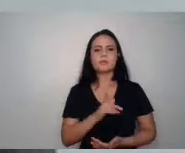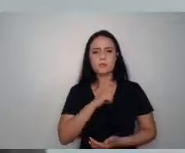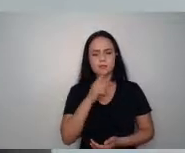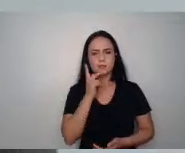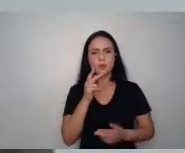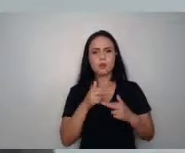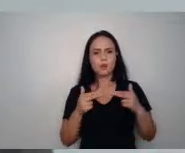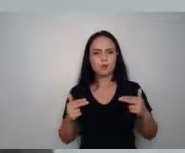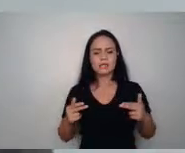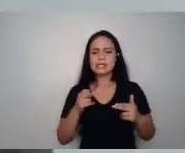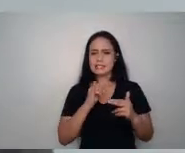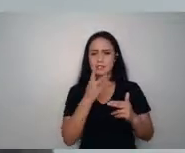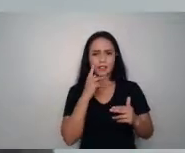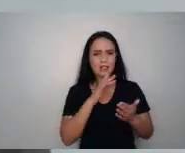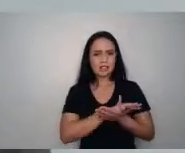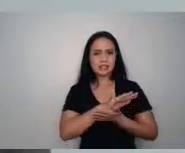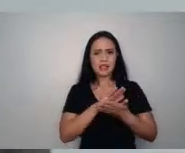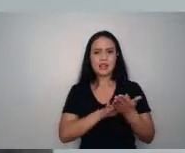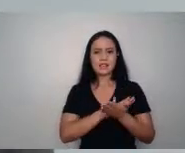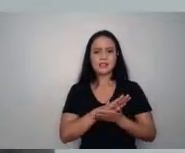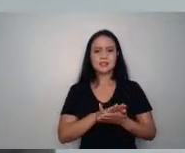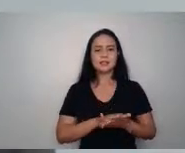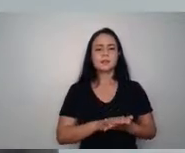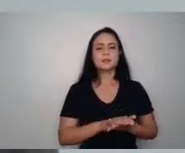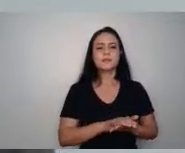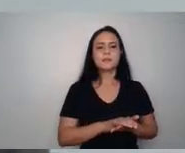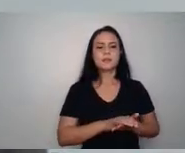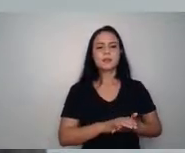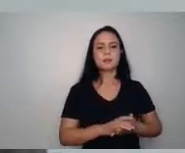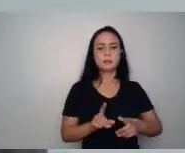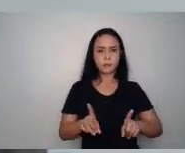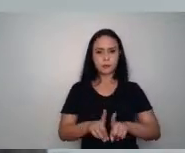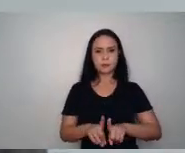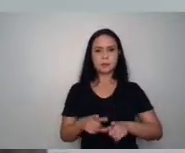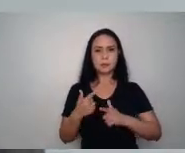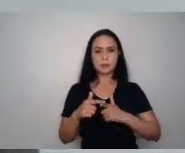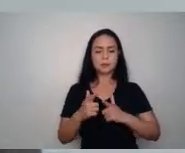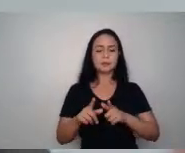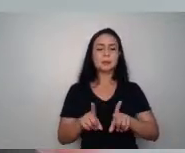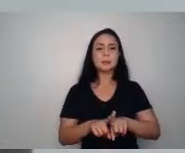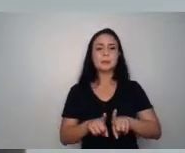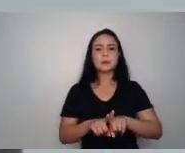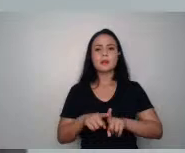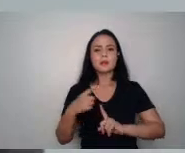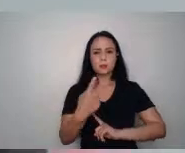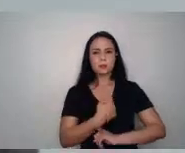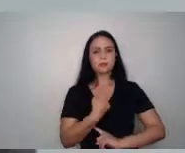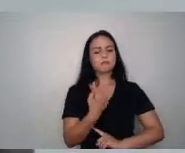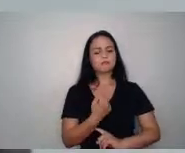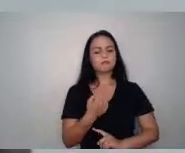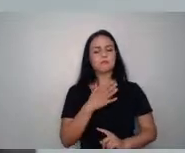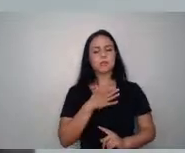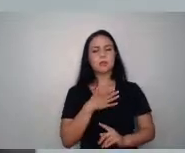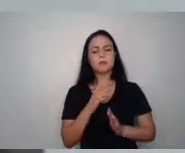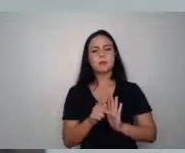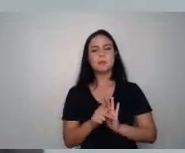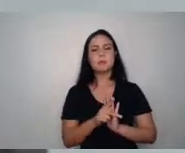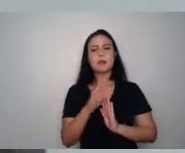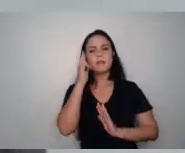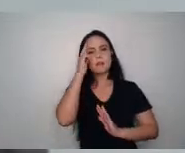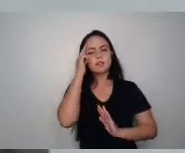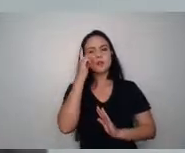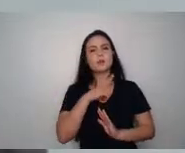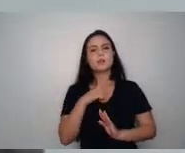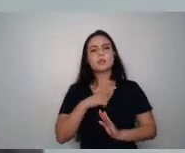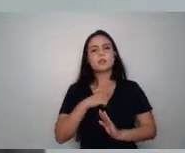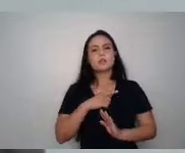never a mayor elected in the city that of this color. And that shows a